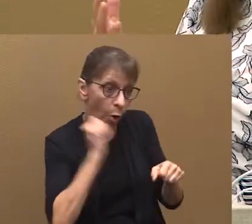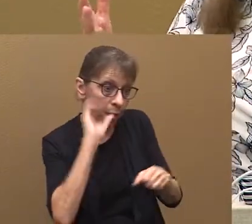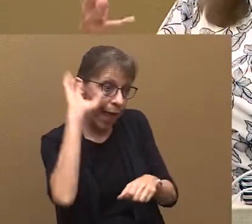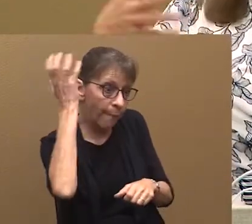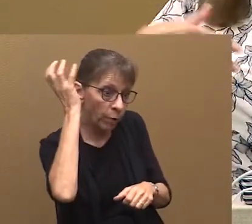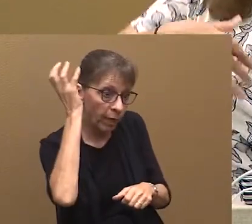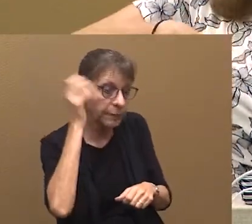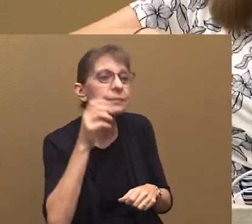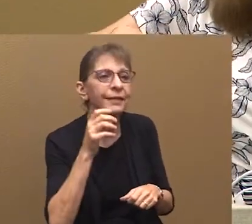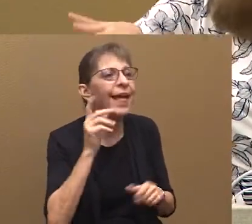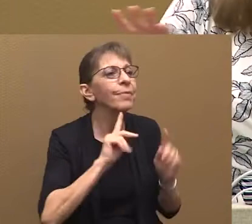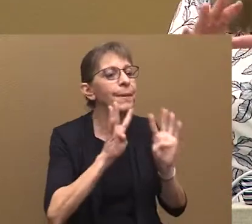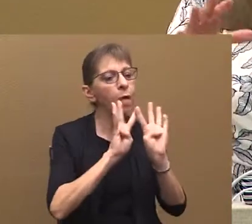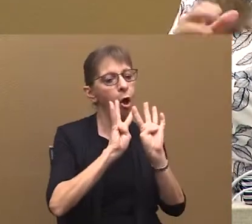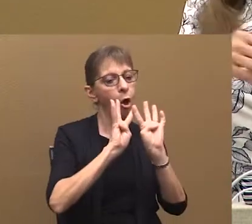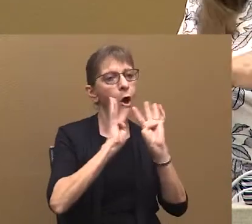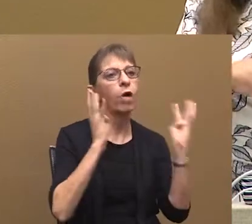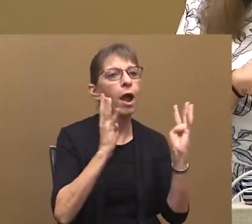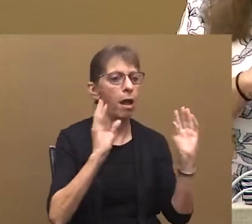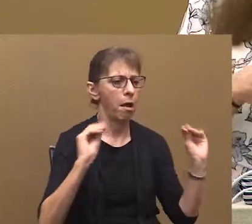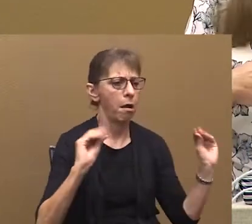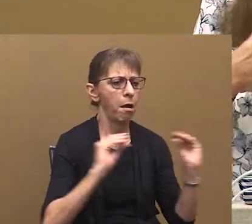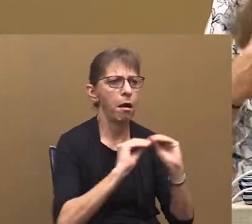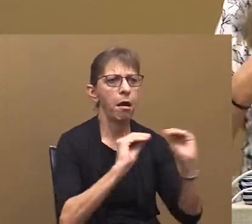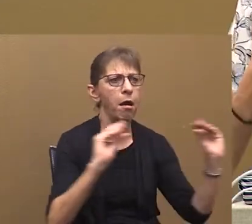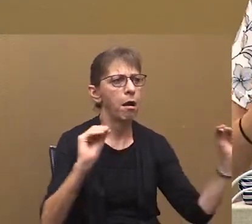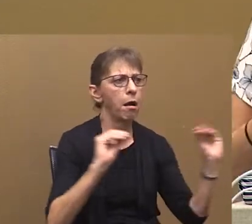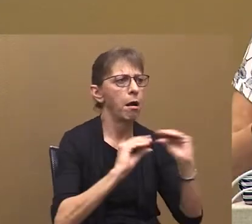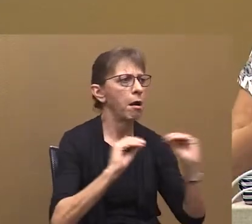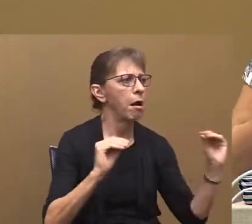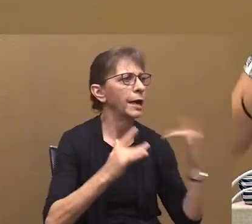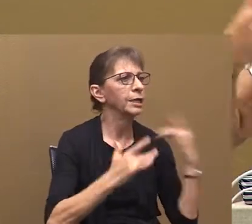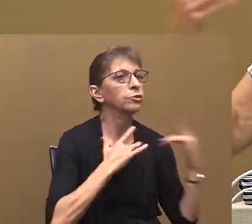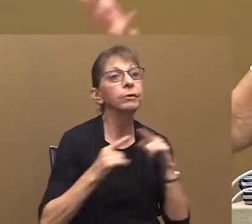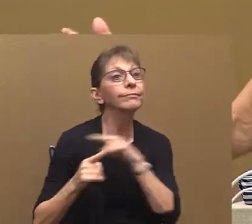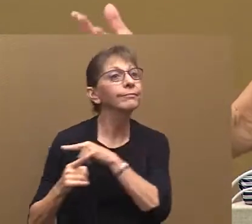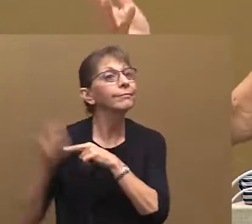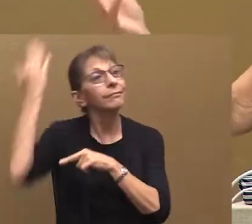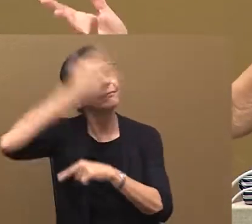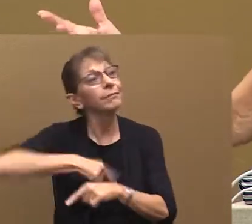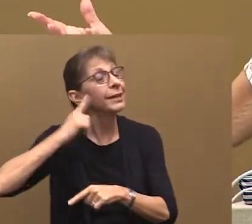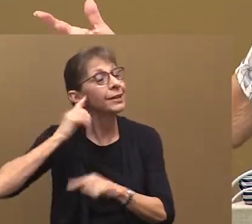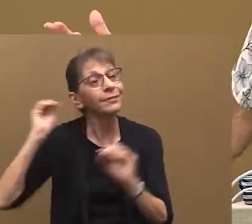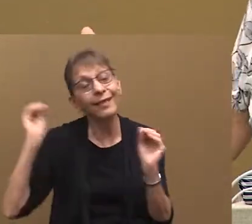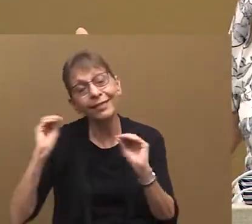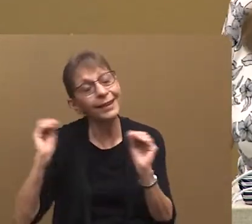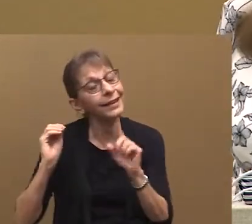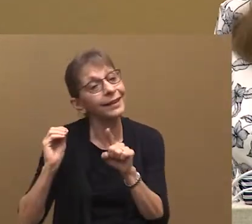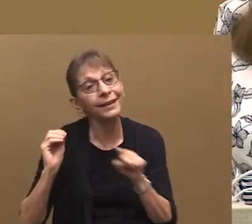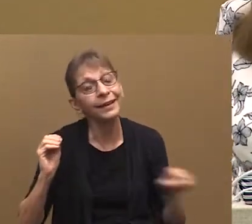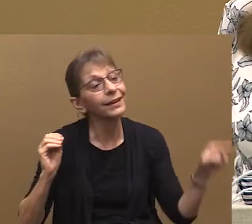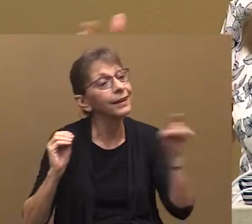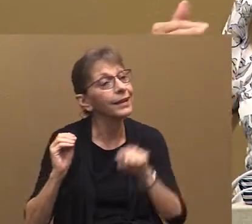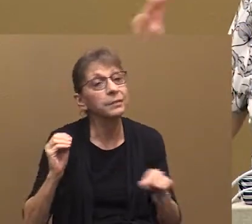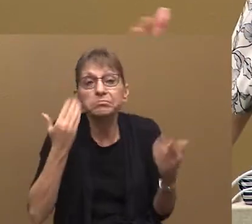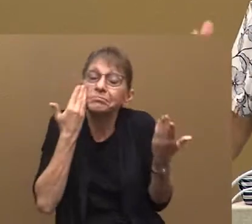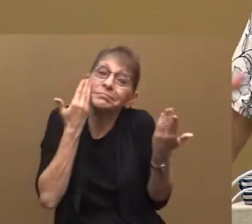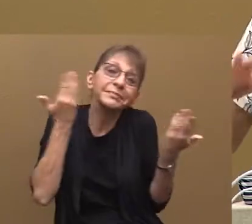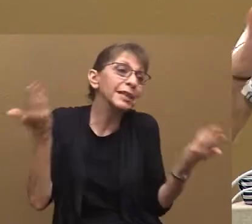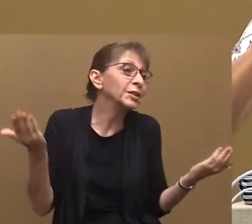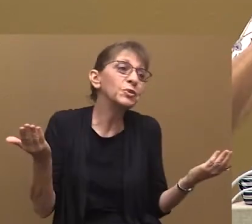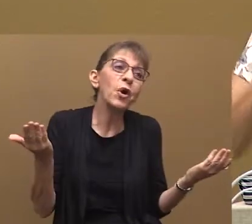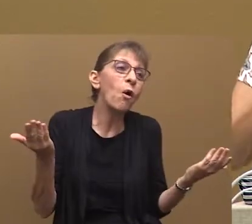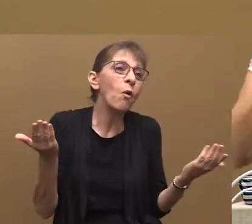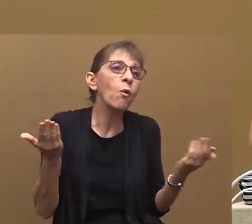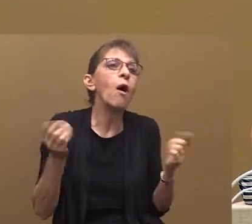ambulance? People that are gathered around that lady are concerned, but the deaf boy doesn't hear it and doesn't